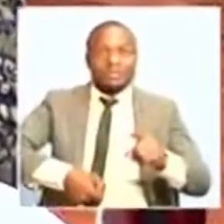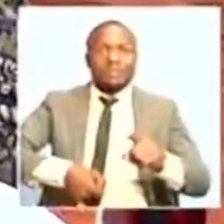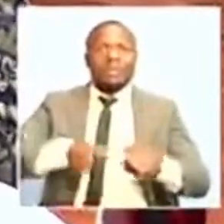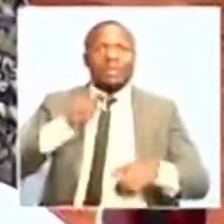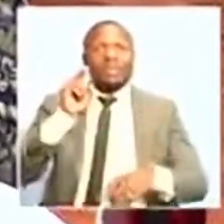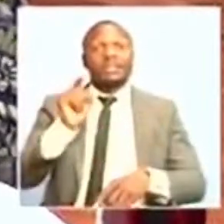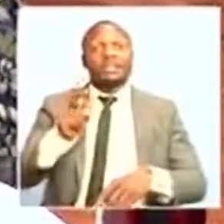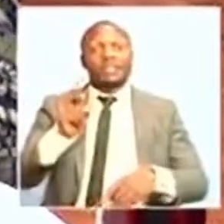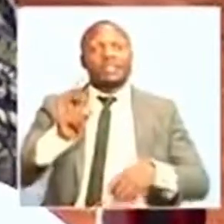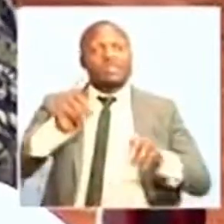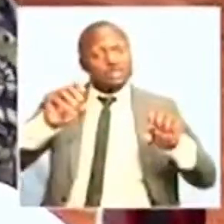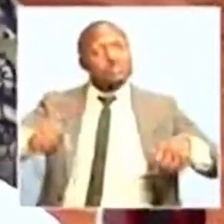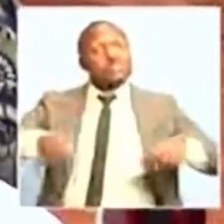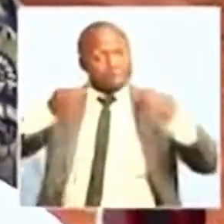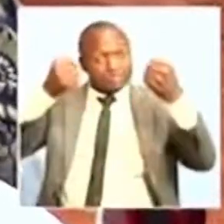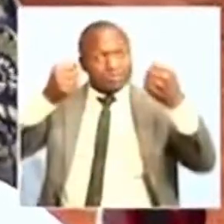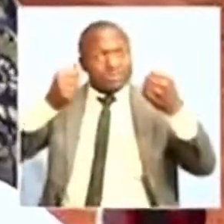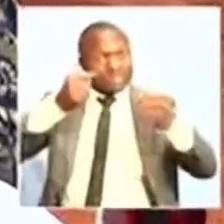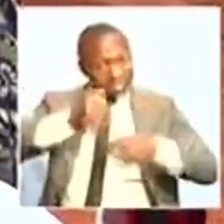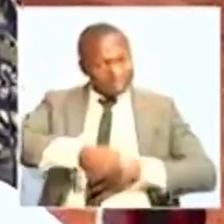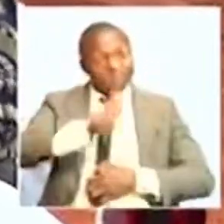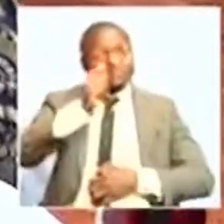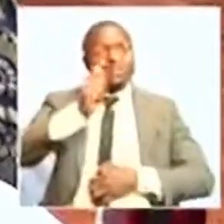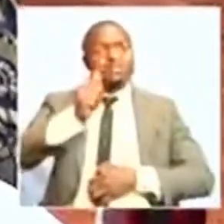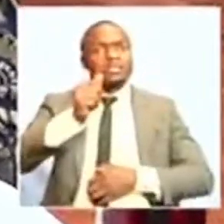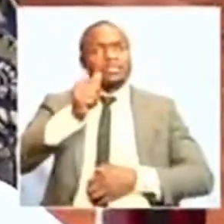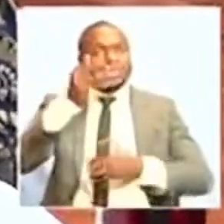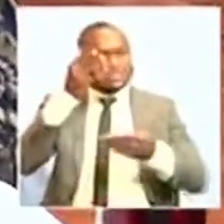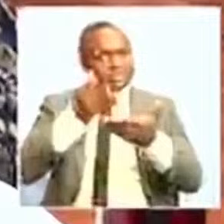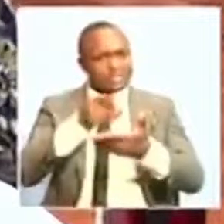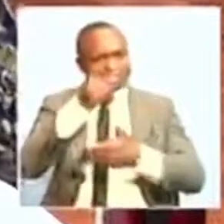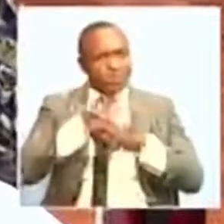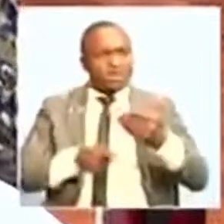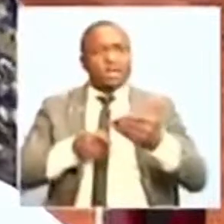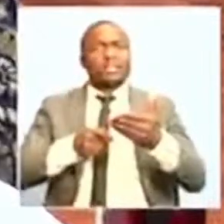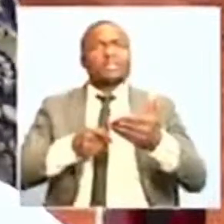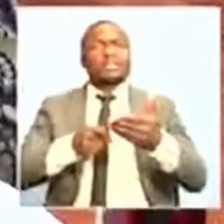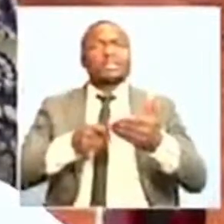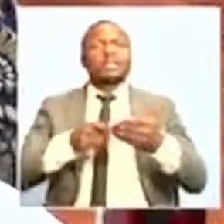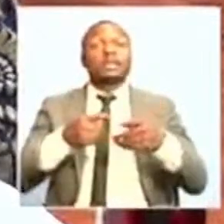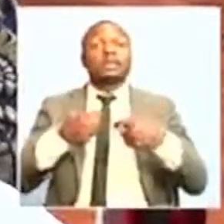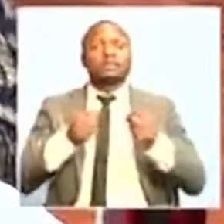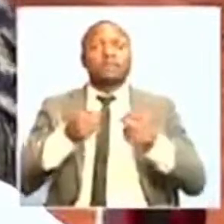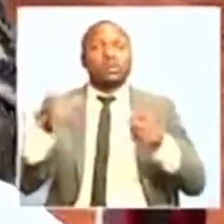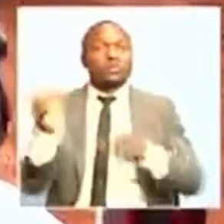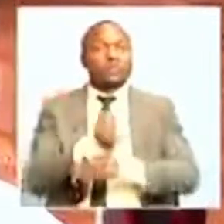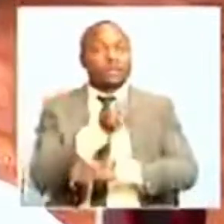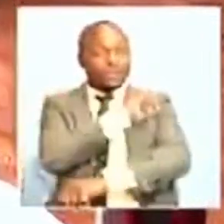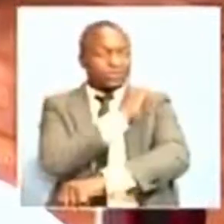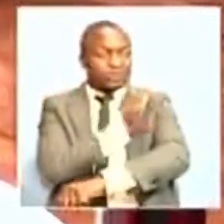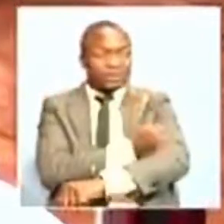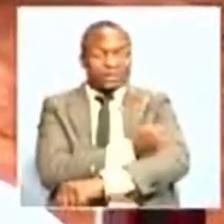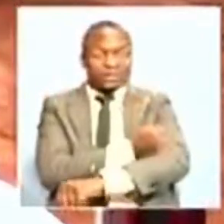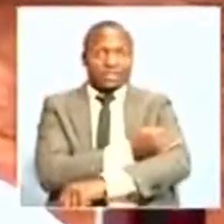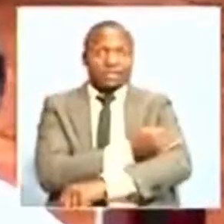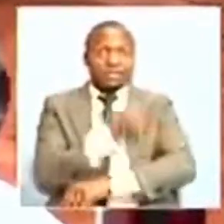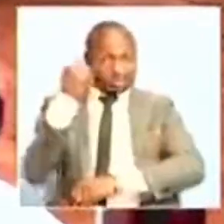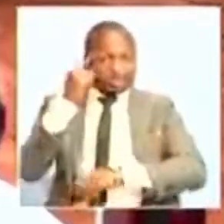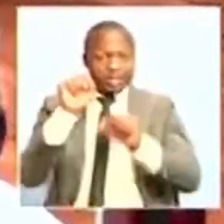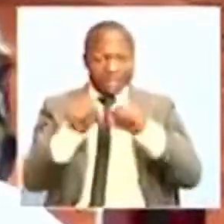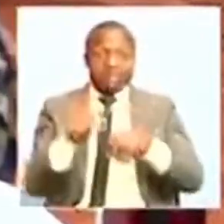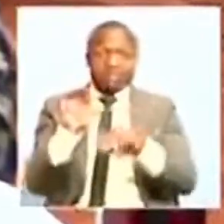own capacity. Is that what they are trying to get immunity for? Okay, can you confirm on